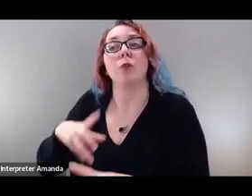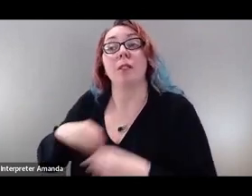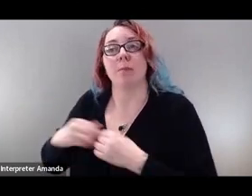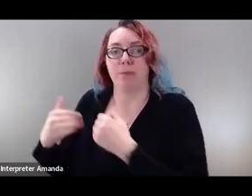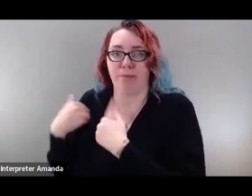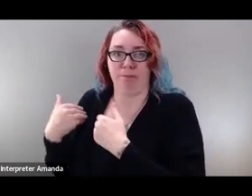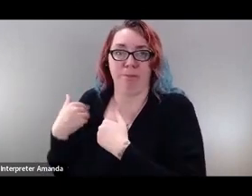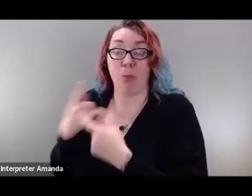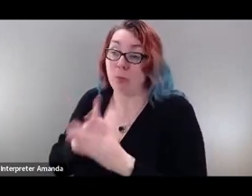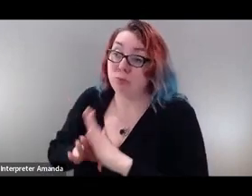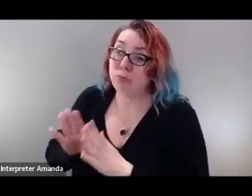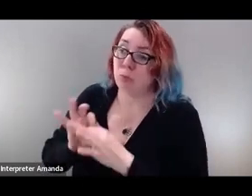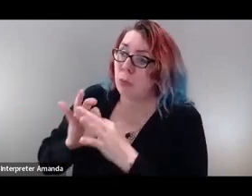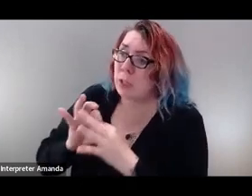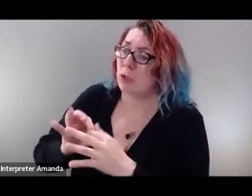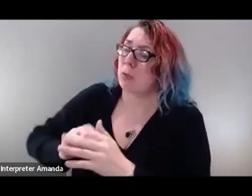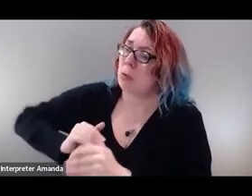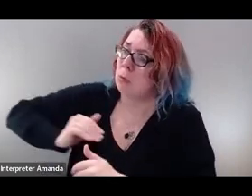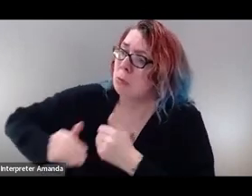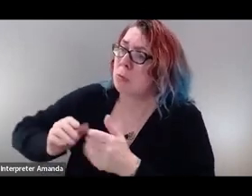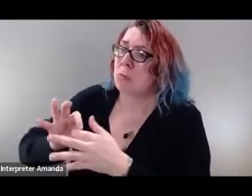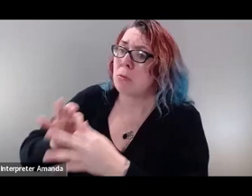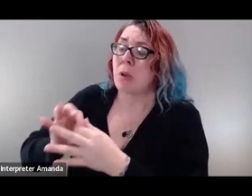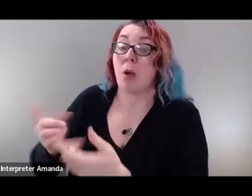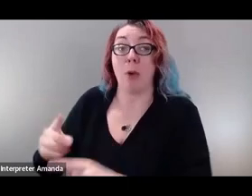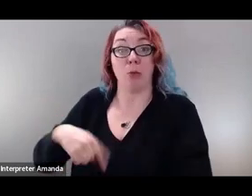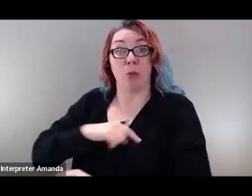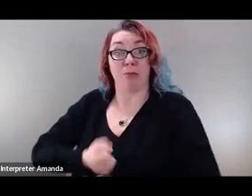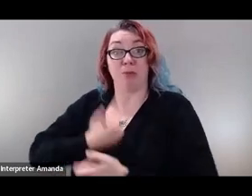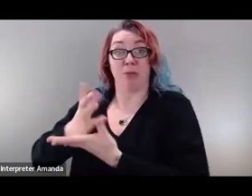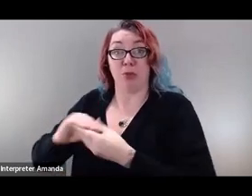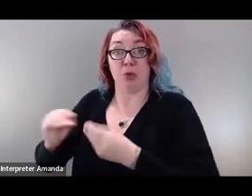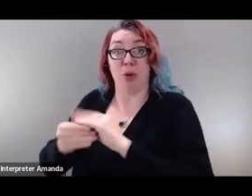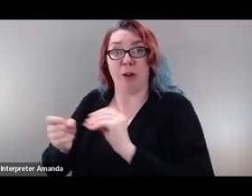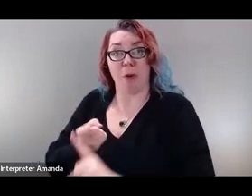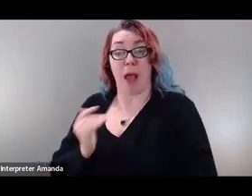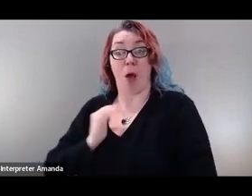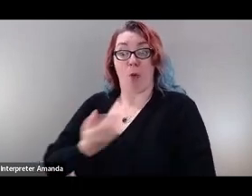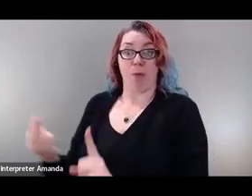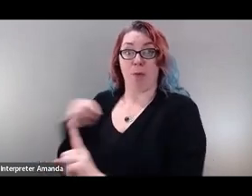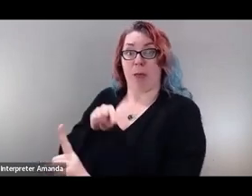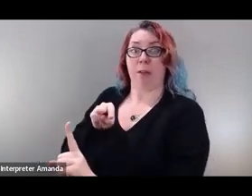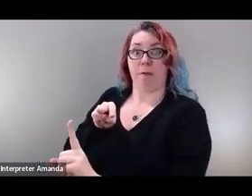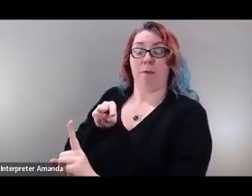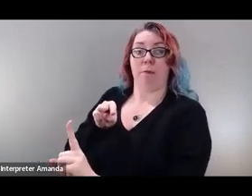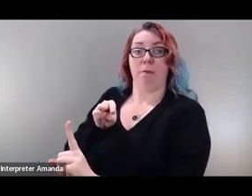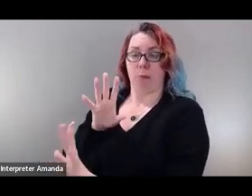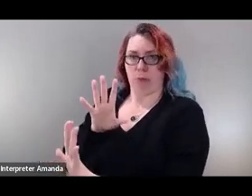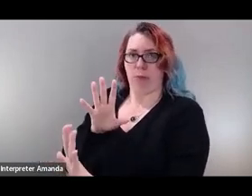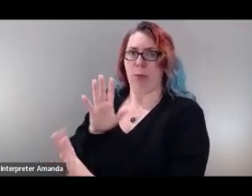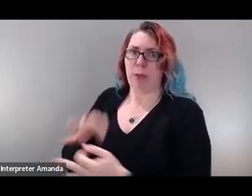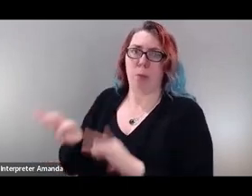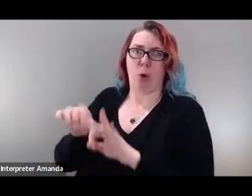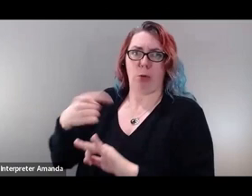not positioning ourselves in the stories that we're telling, or when we're actually receiving those stories and listening in, again, in that gift